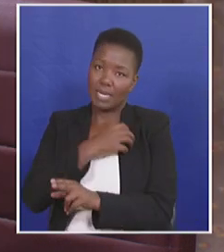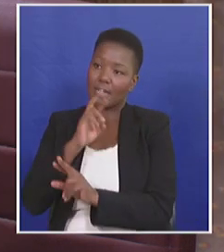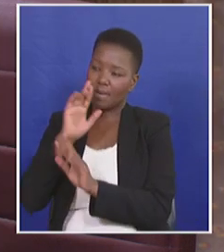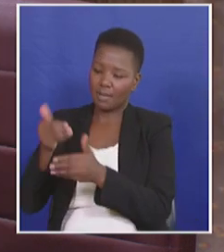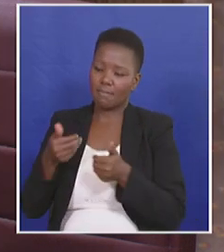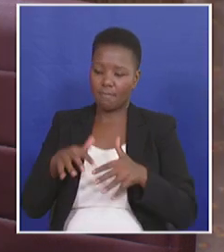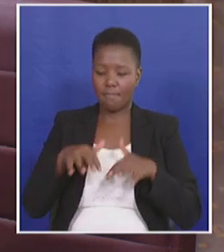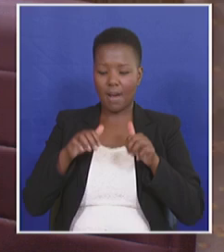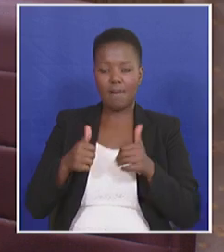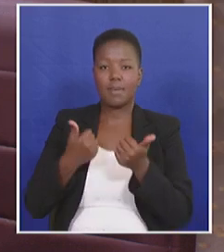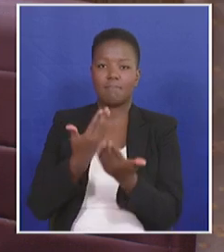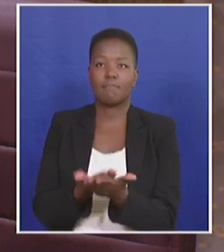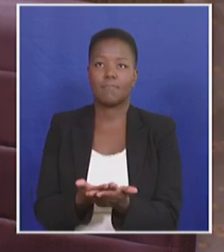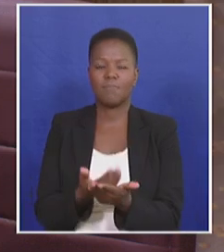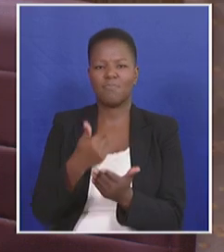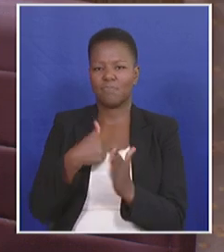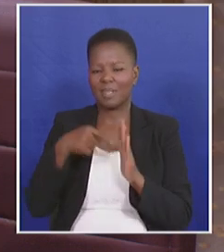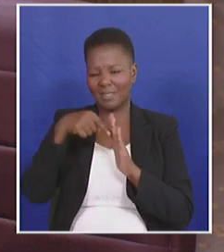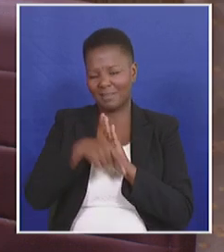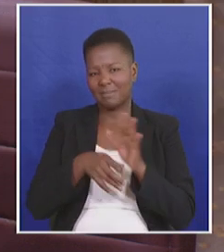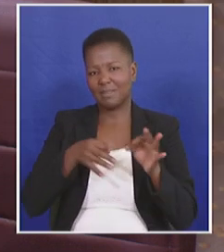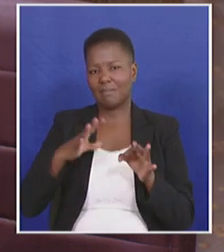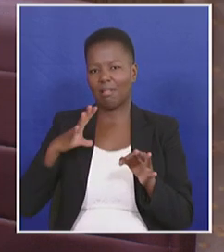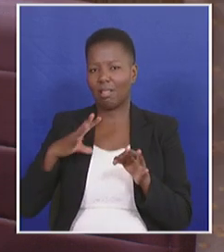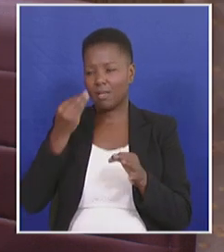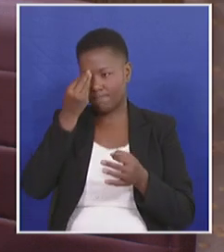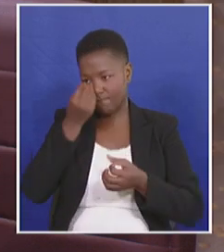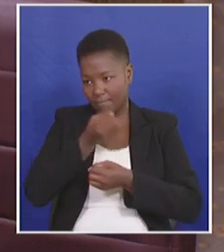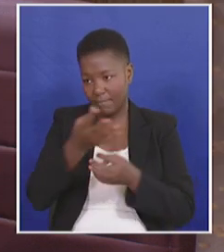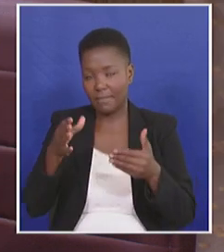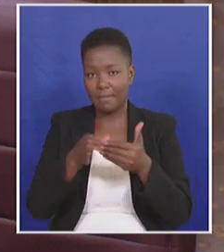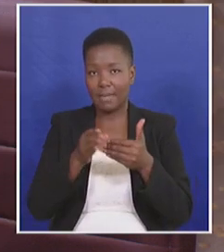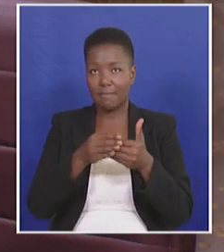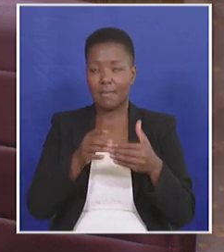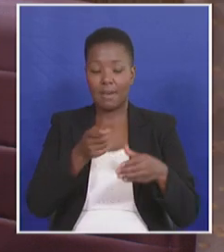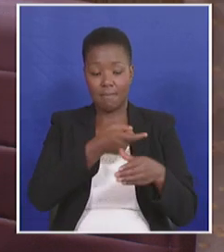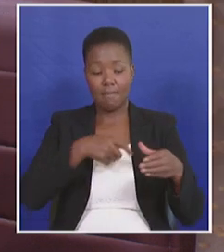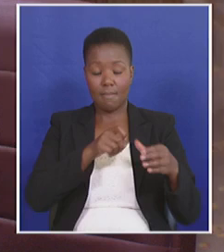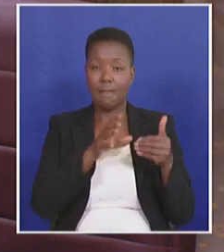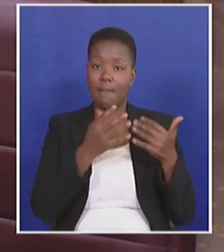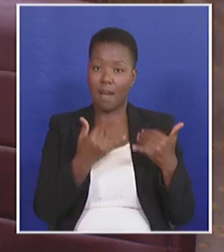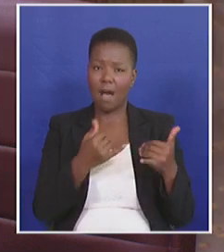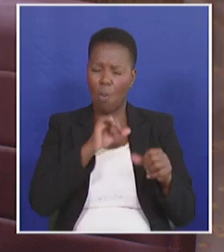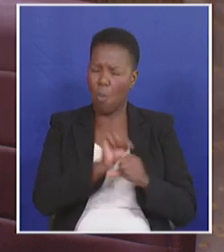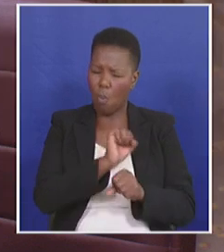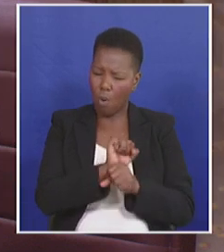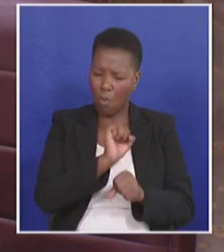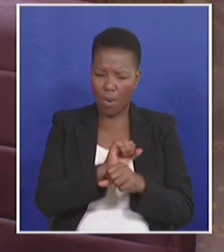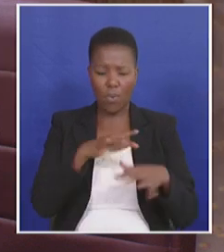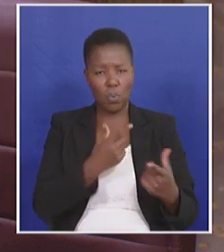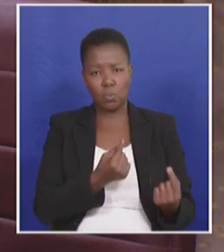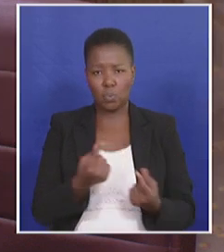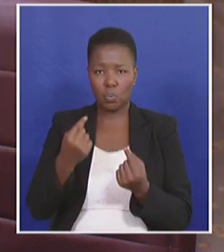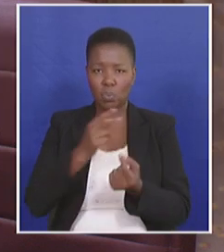Parliament. Without going into detail, I can inform honourable members that the members of the National Forum are hard at work to finalise their mandate to which